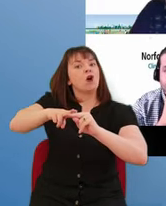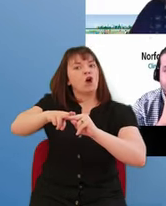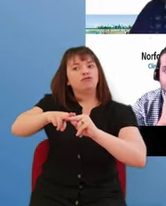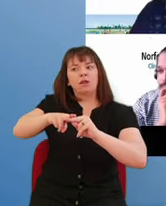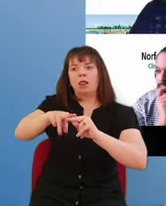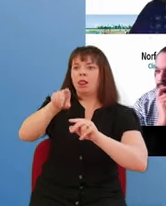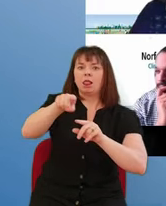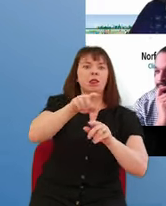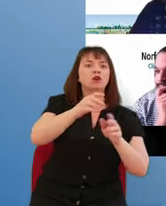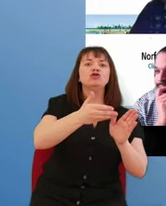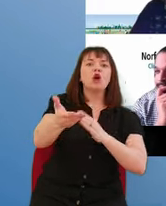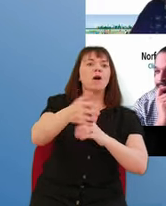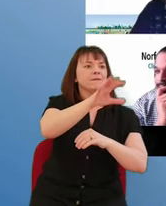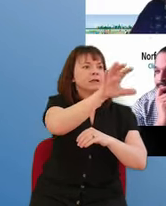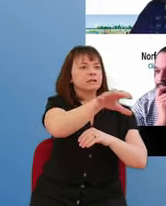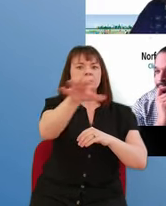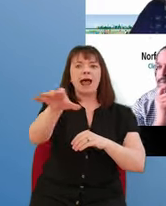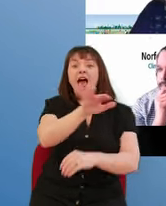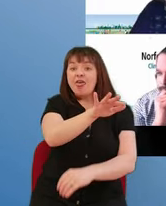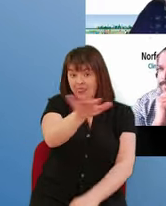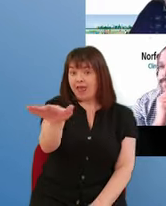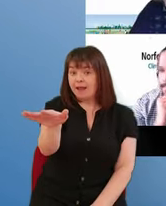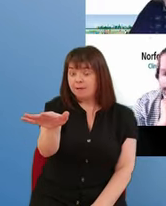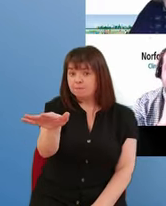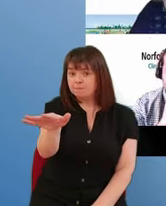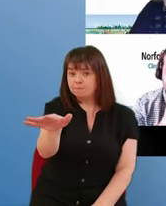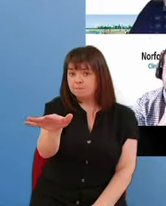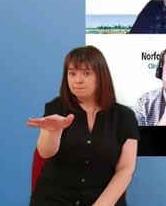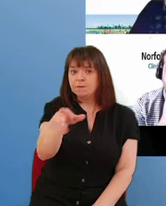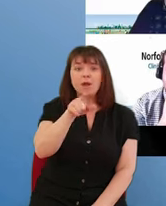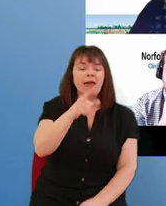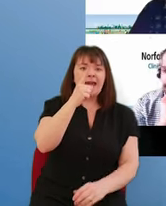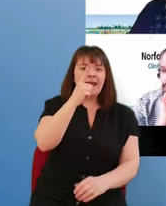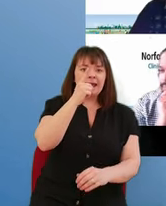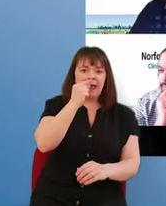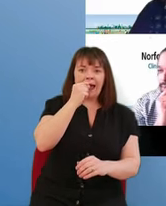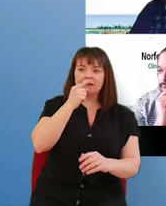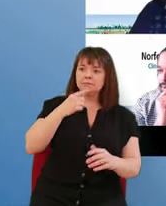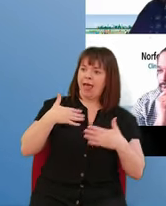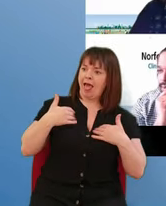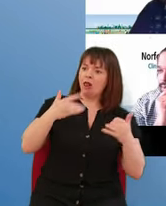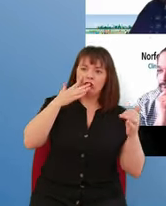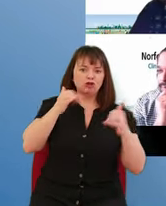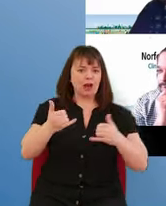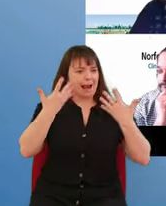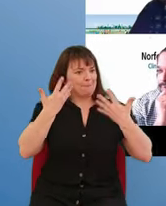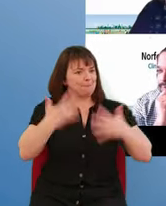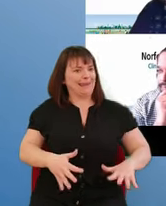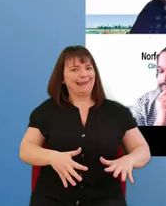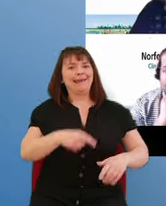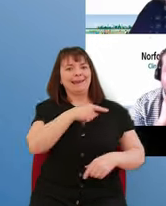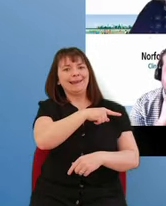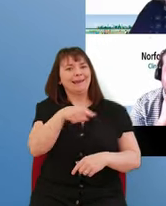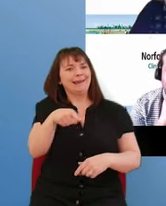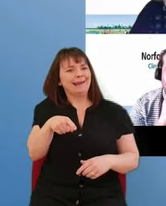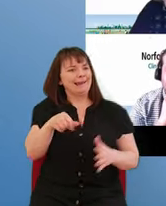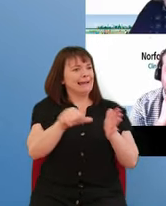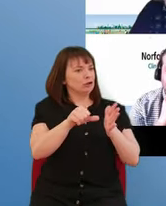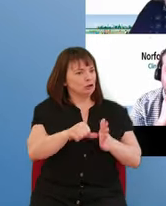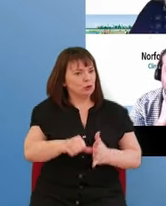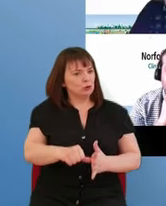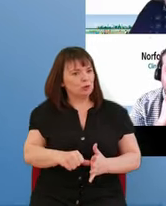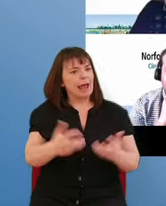was communication with service users. And yet I was thinking if I was a service user and I knew I was going to go to this check and someone was just going